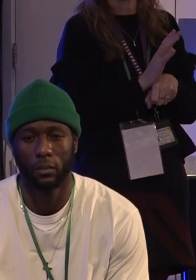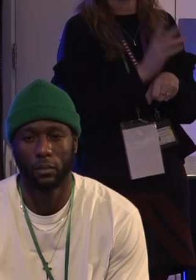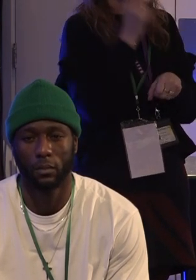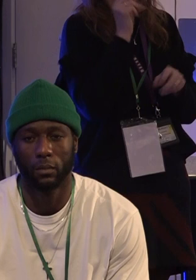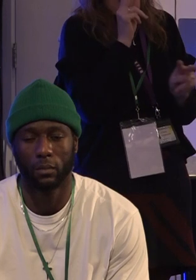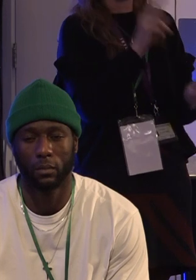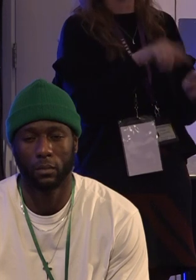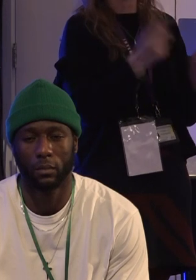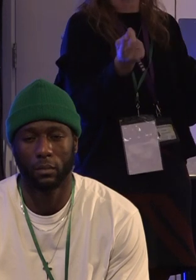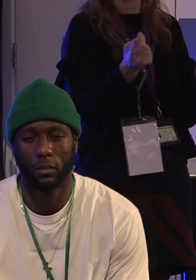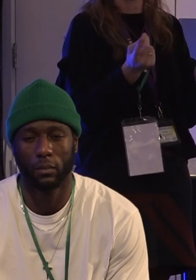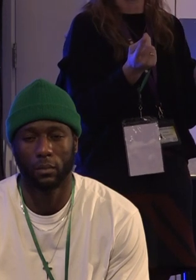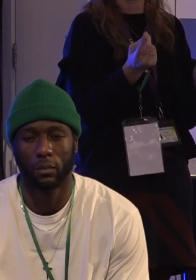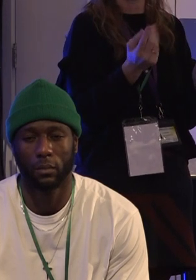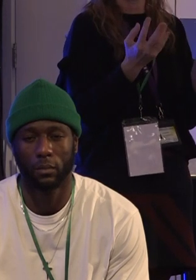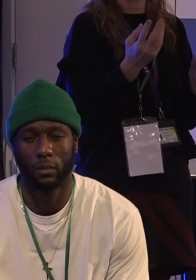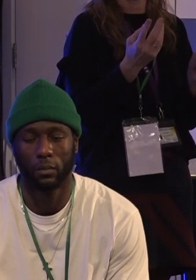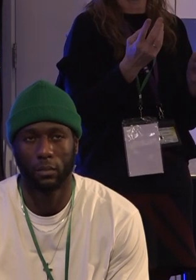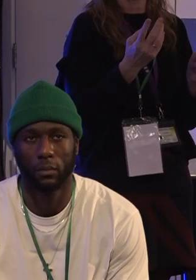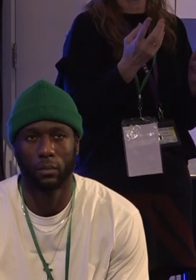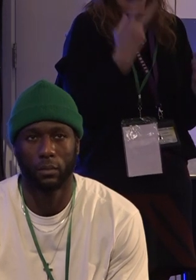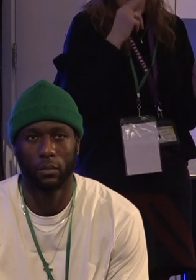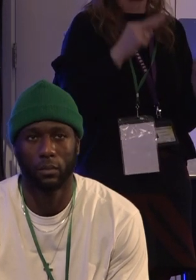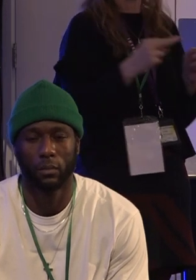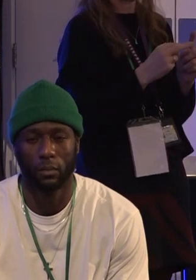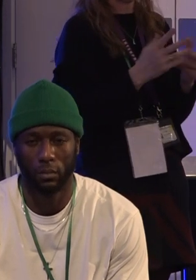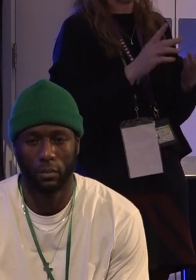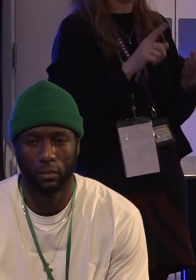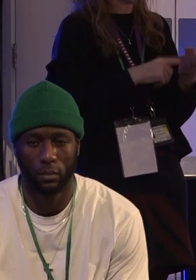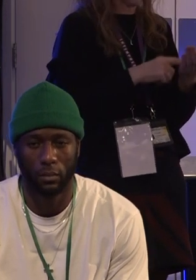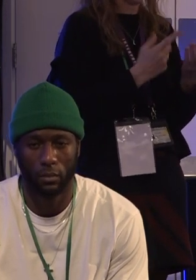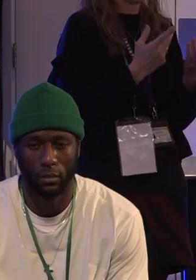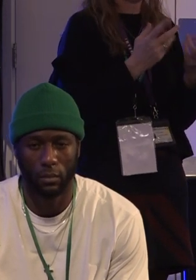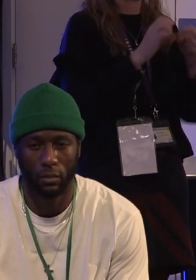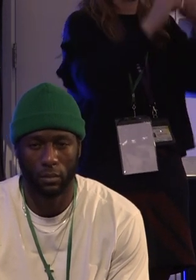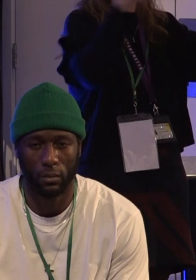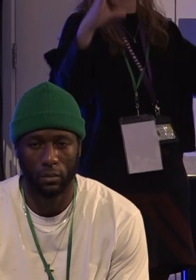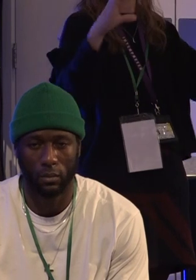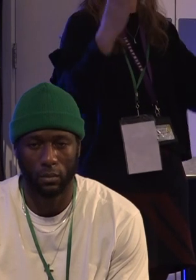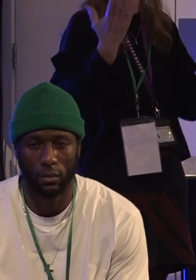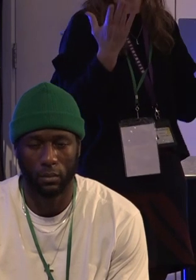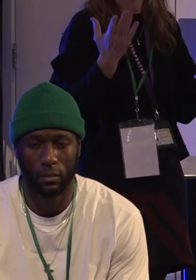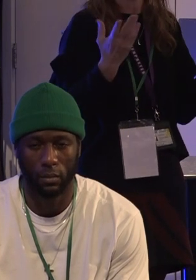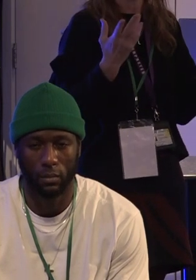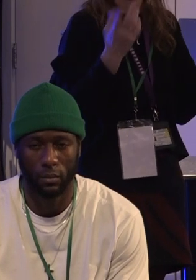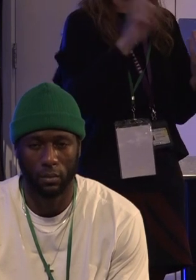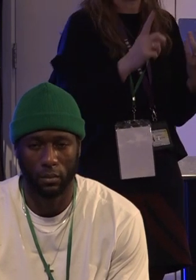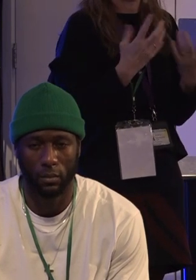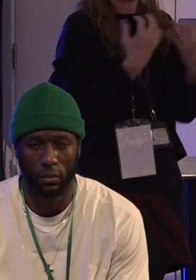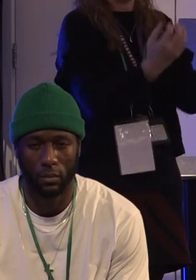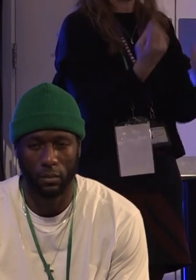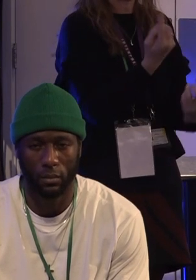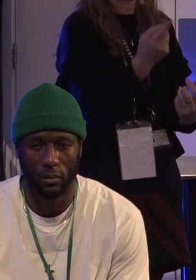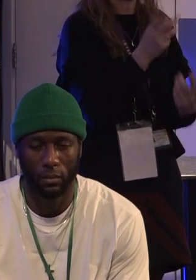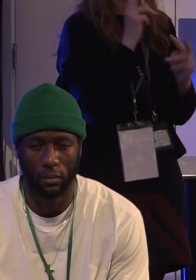differently depending on how it's viewed and how people are viewing it.